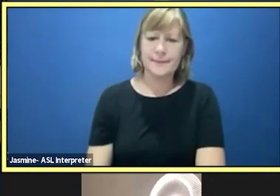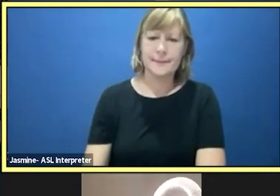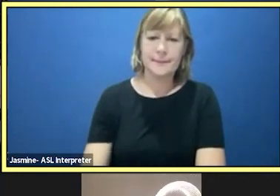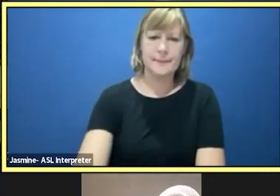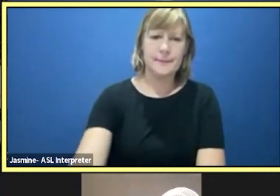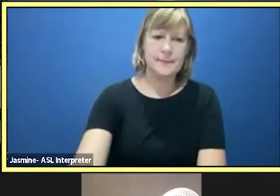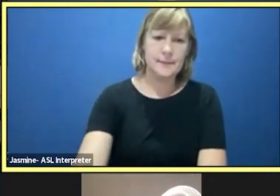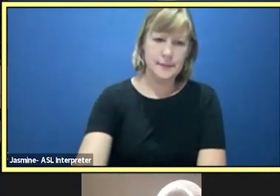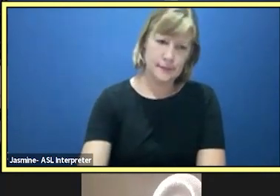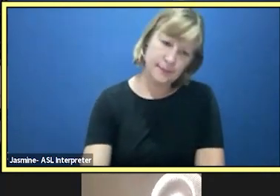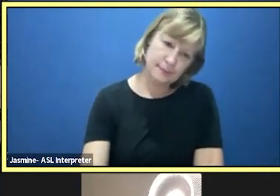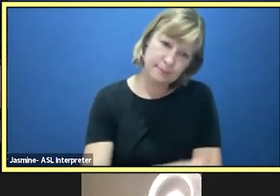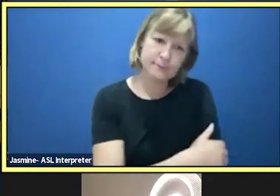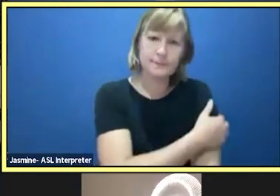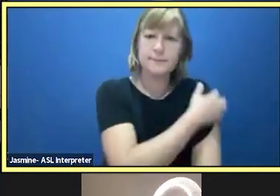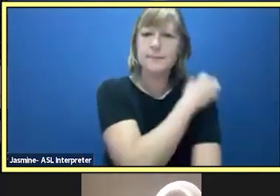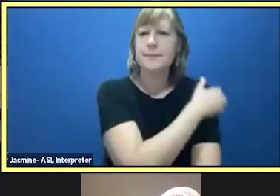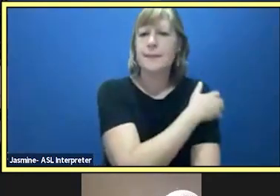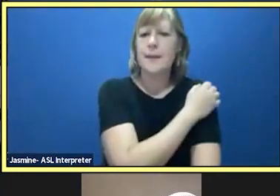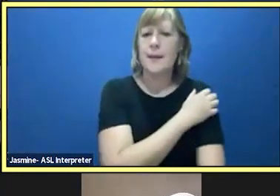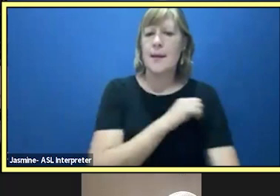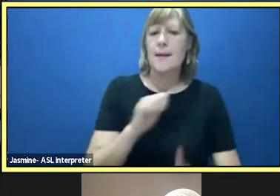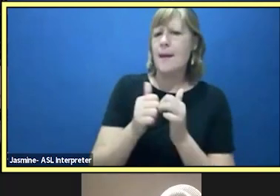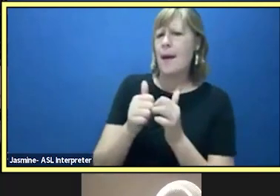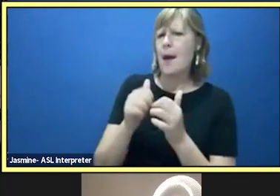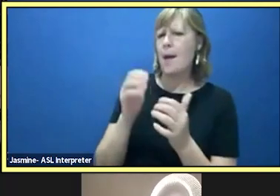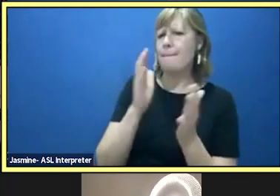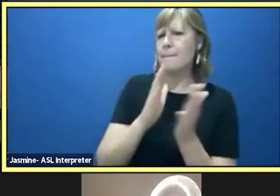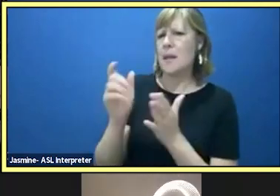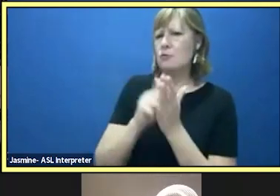How can a plan writer become a case manager? Like,